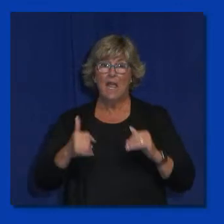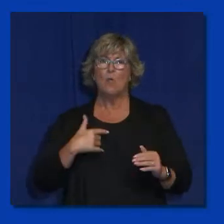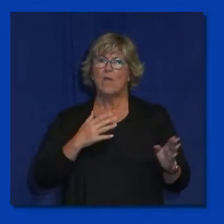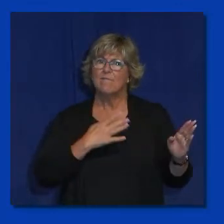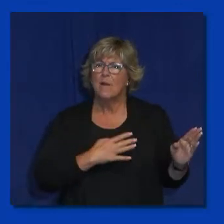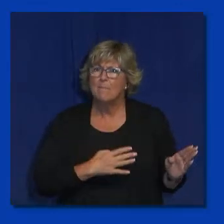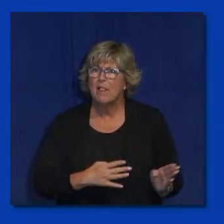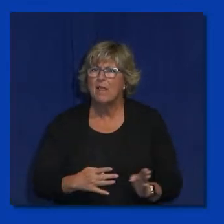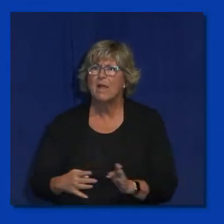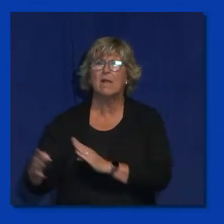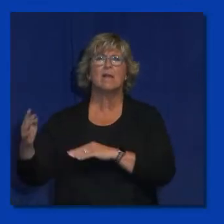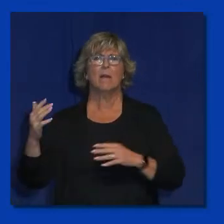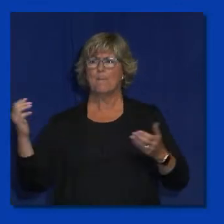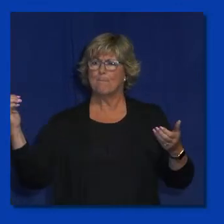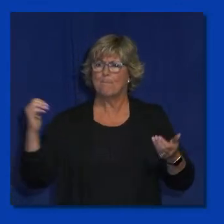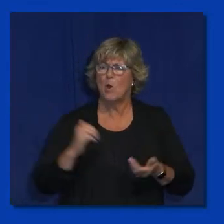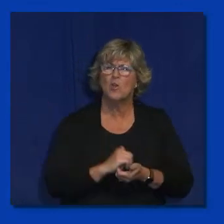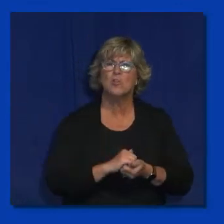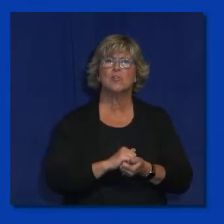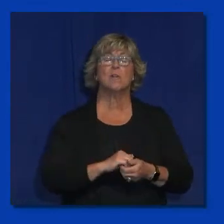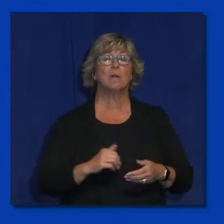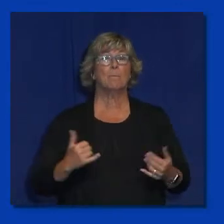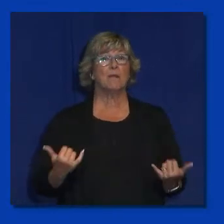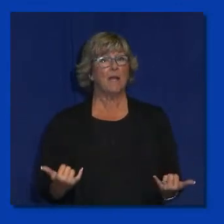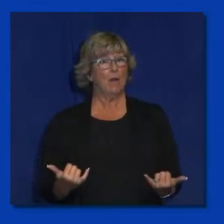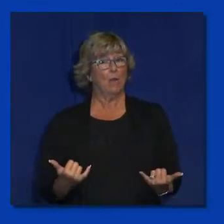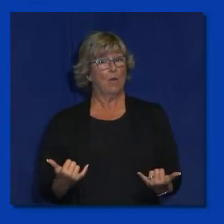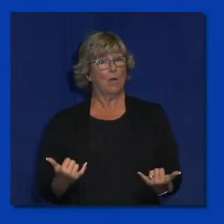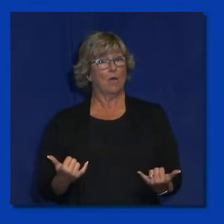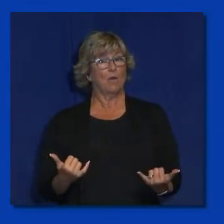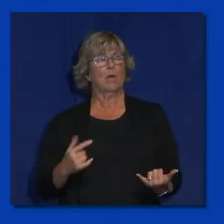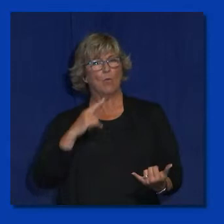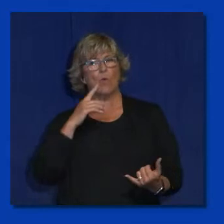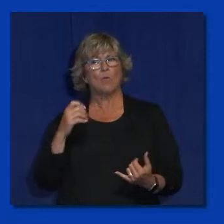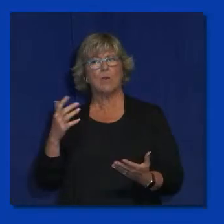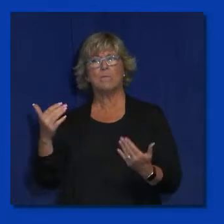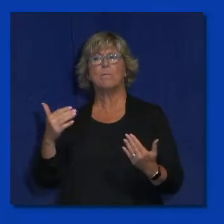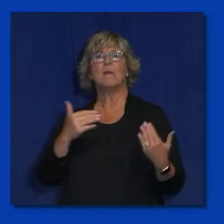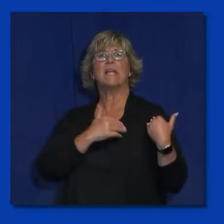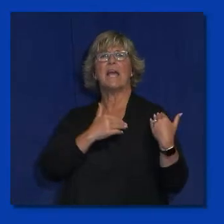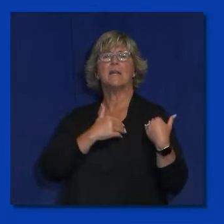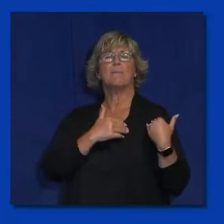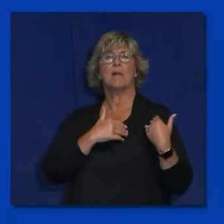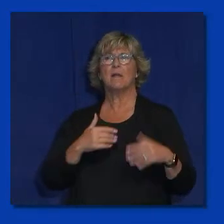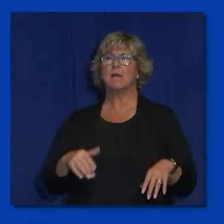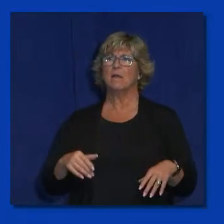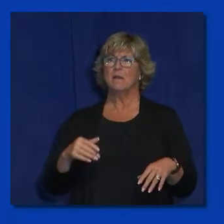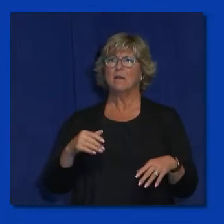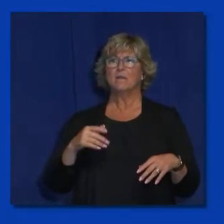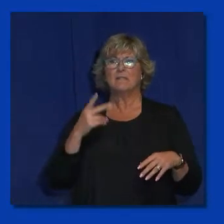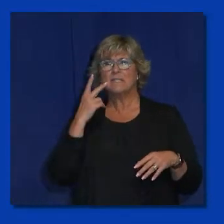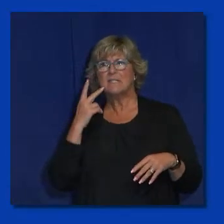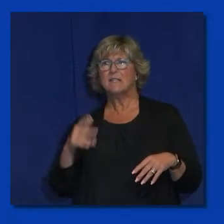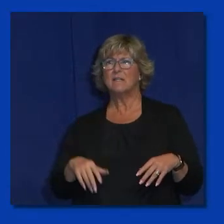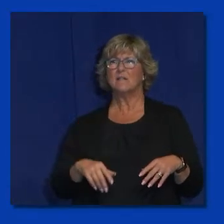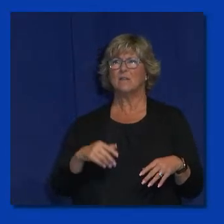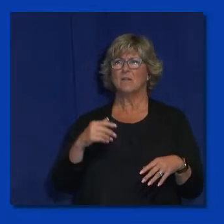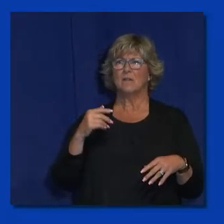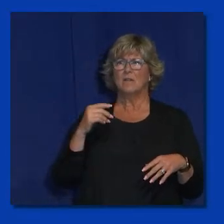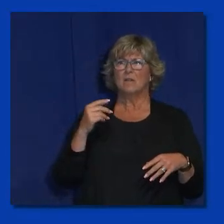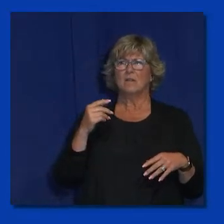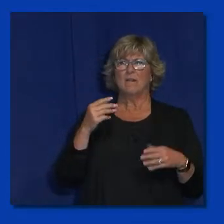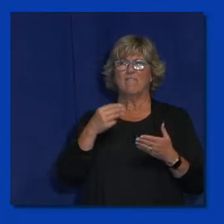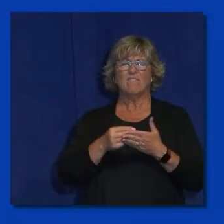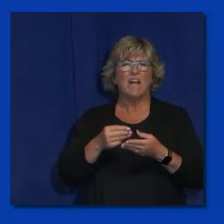have strategies, we have partnerships, but now we want real accountability. You can see $14.7 billion. It's unprecedented. Trust